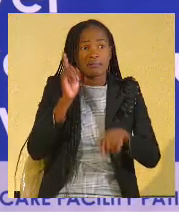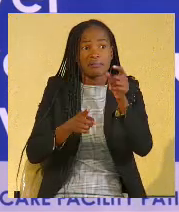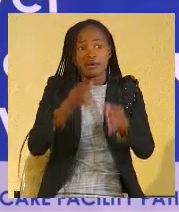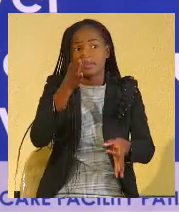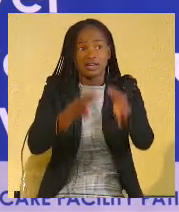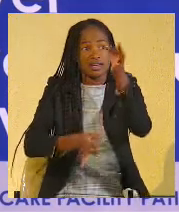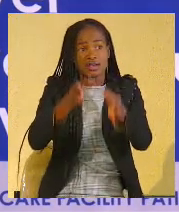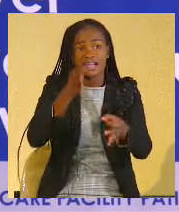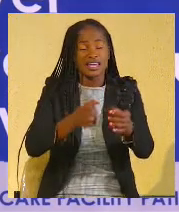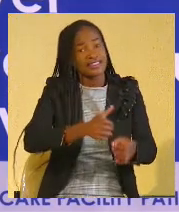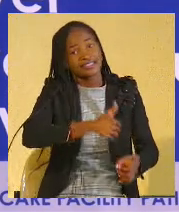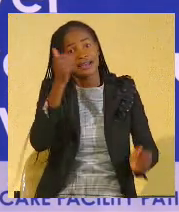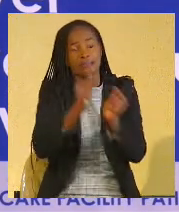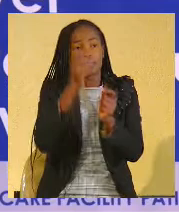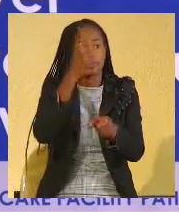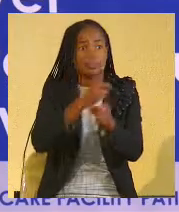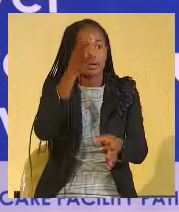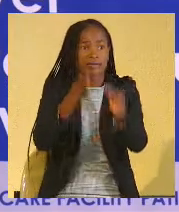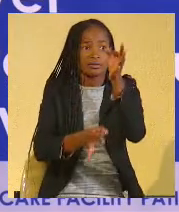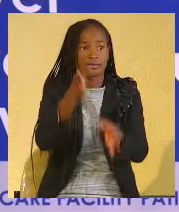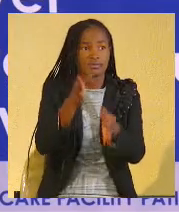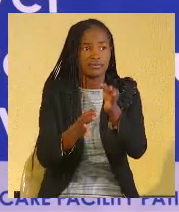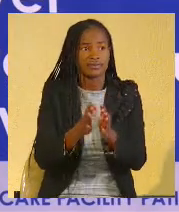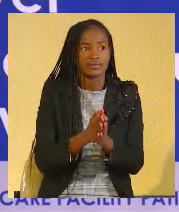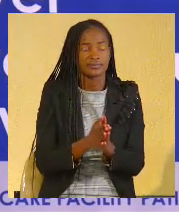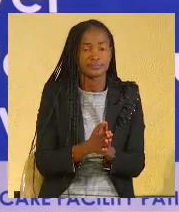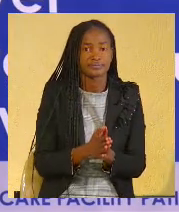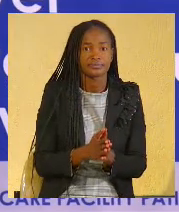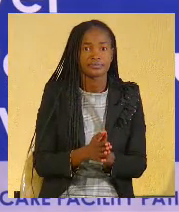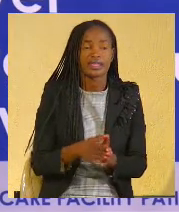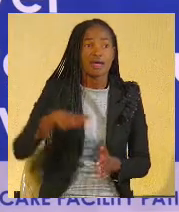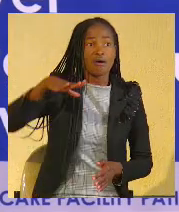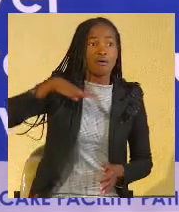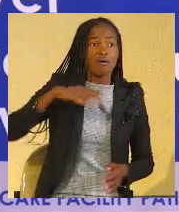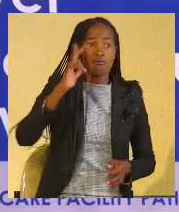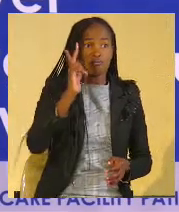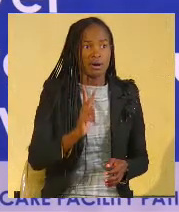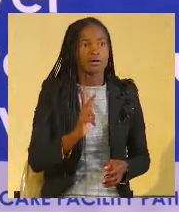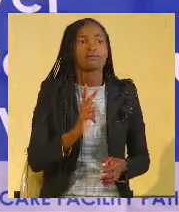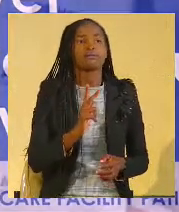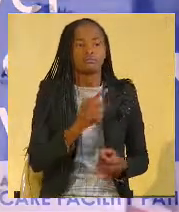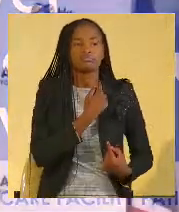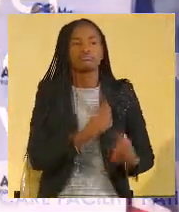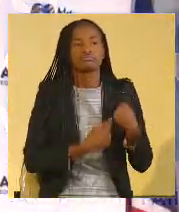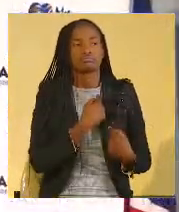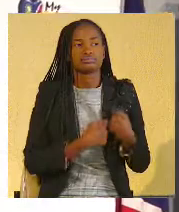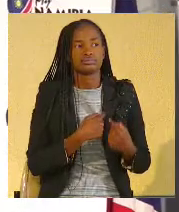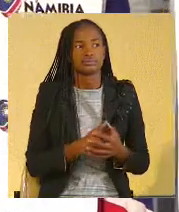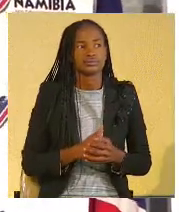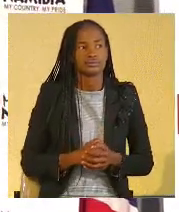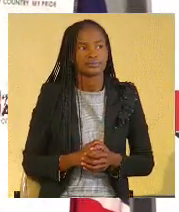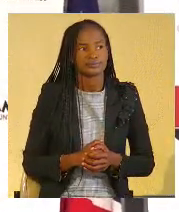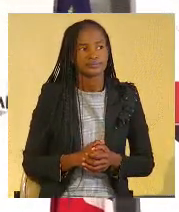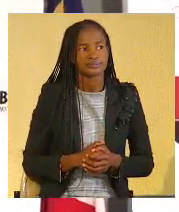if status quo continue. Minister Mushelenga, what is your response to this? Well, government